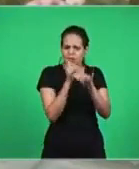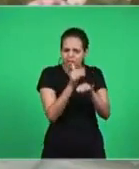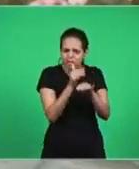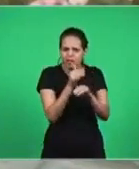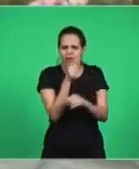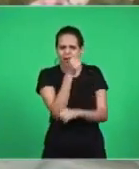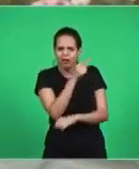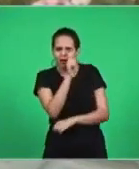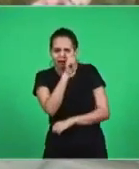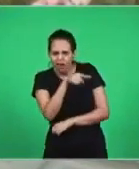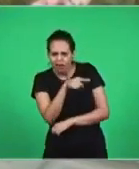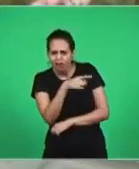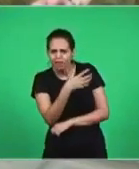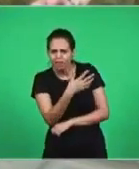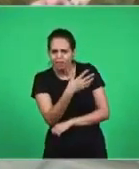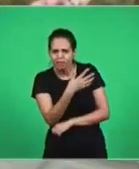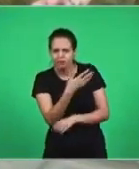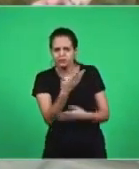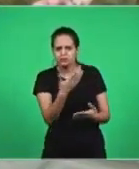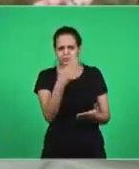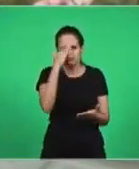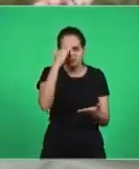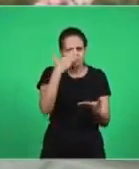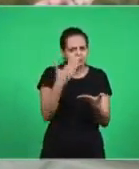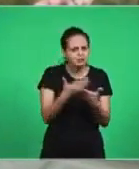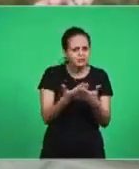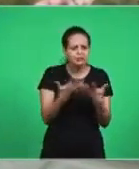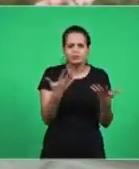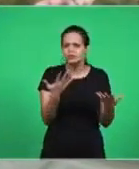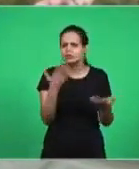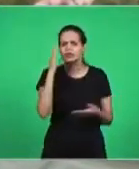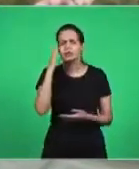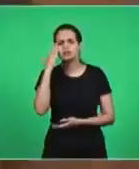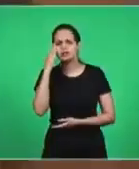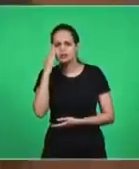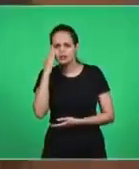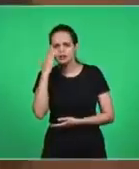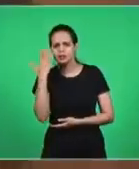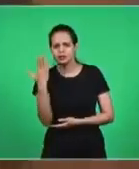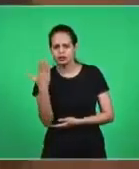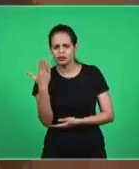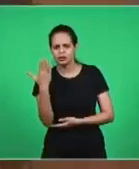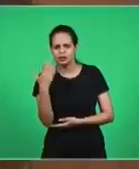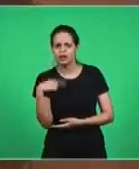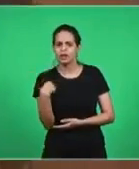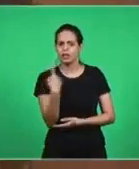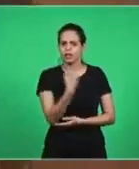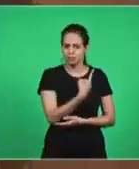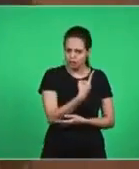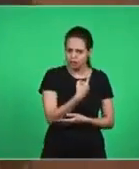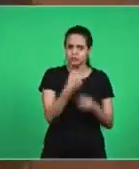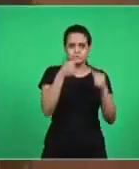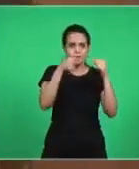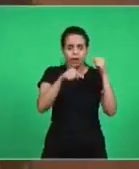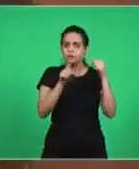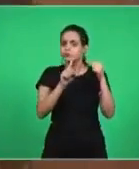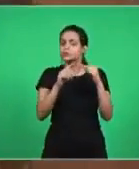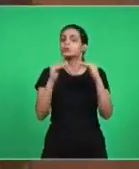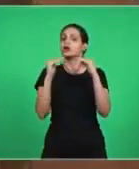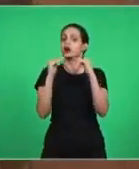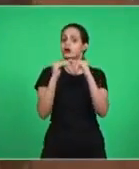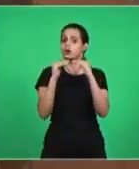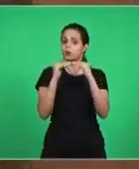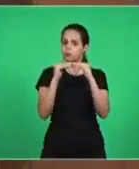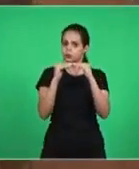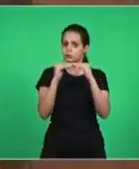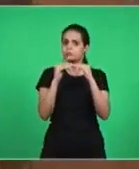in the Bible, believe in the iron statue here. We didn't say anything that is not in agreement with